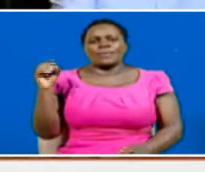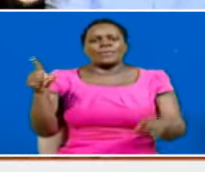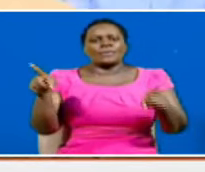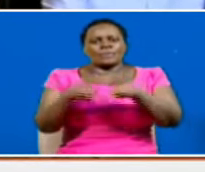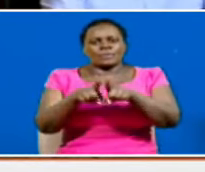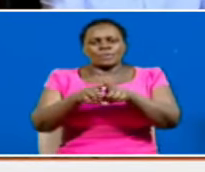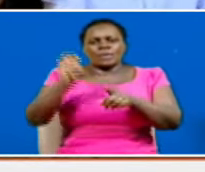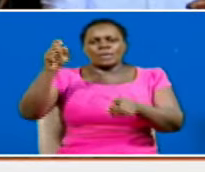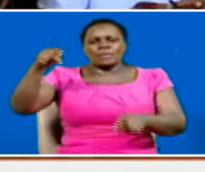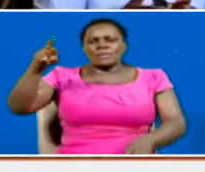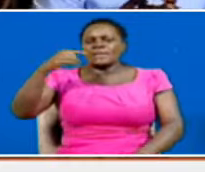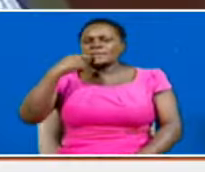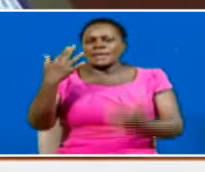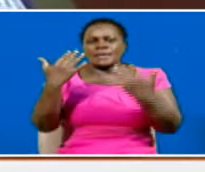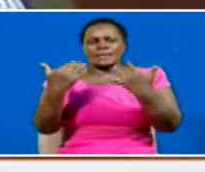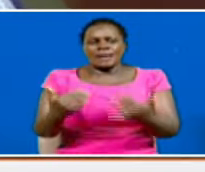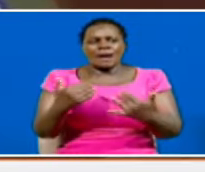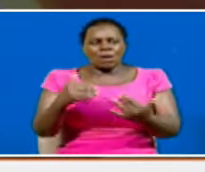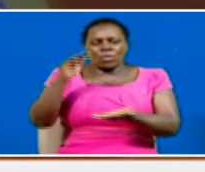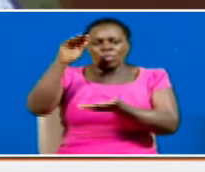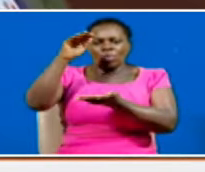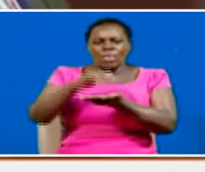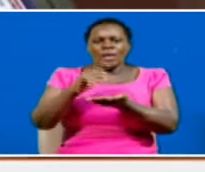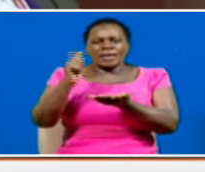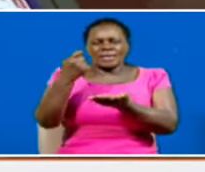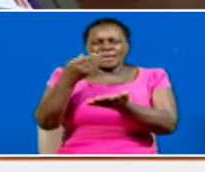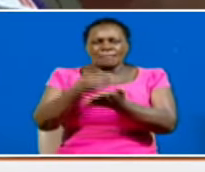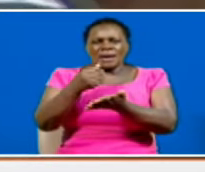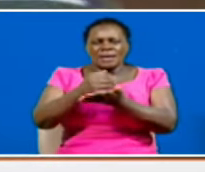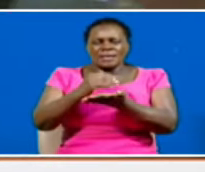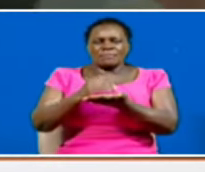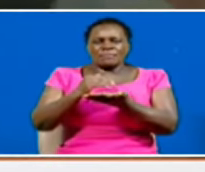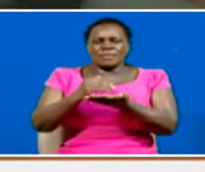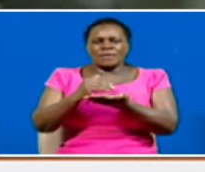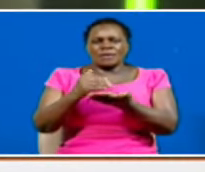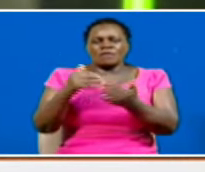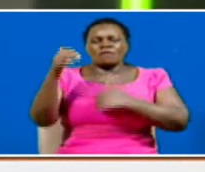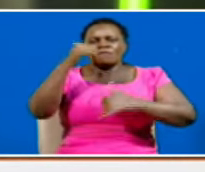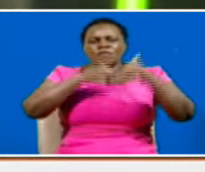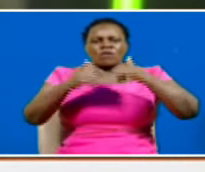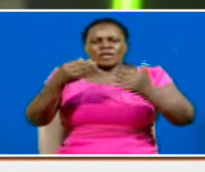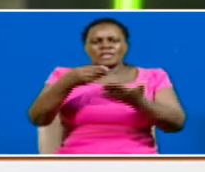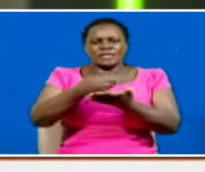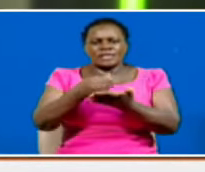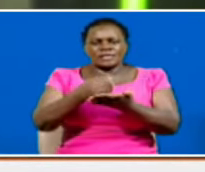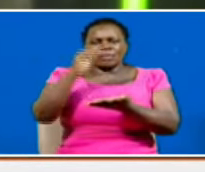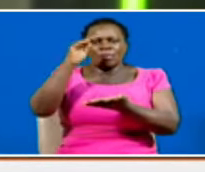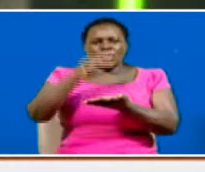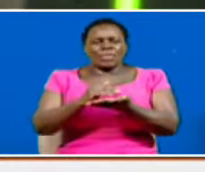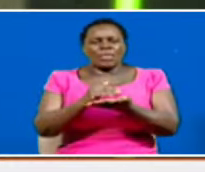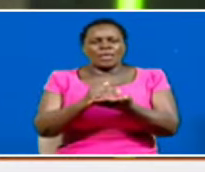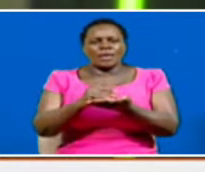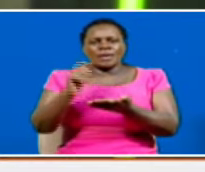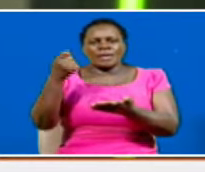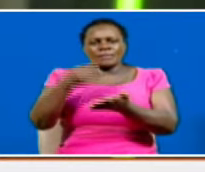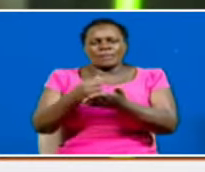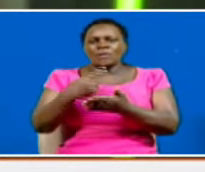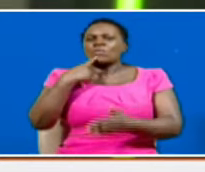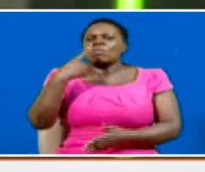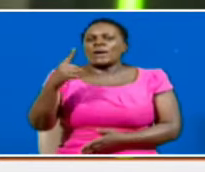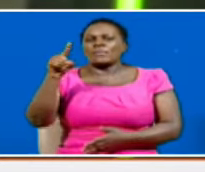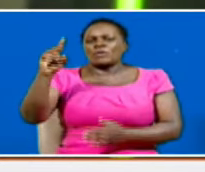Meanwhile, EPRA noted that the current appreciation of the Kenyan shilling has seen the foreign exchange of the end user decrease to Kenya shillings